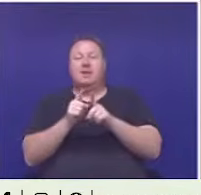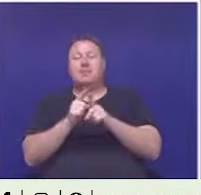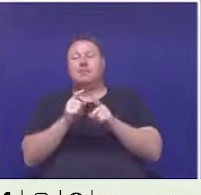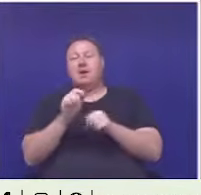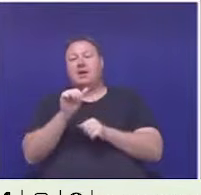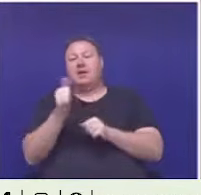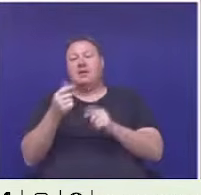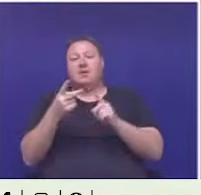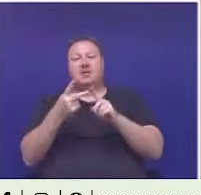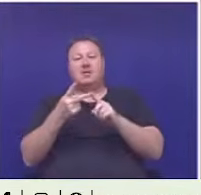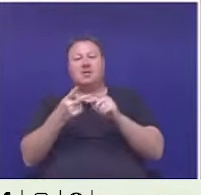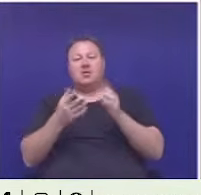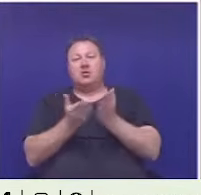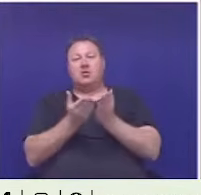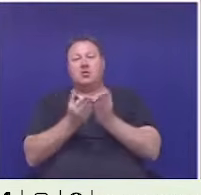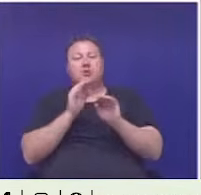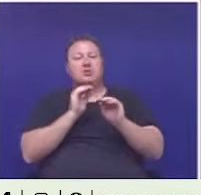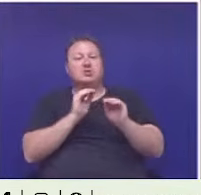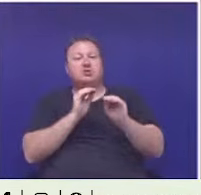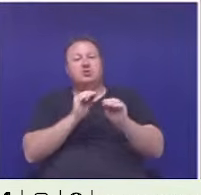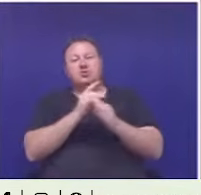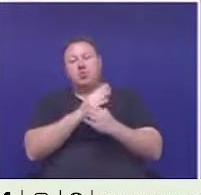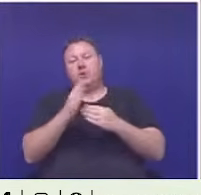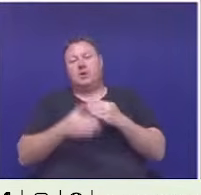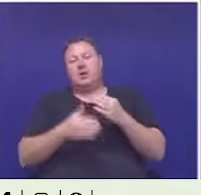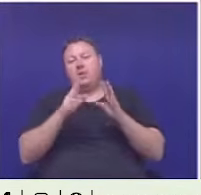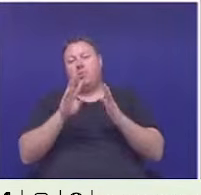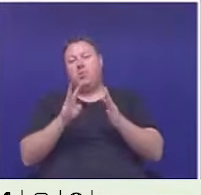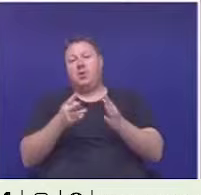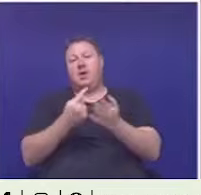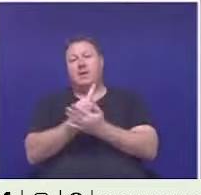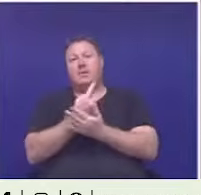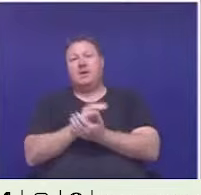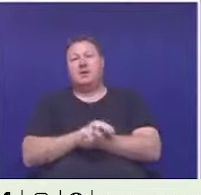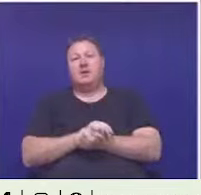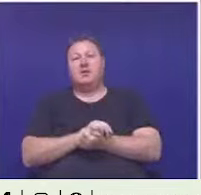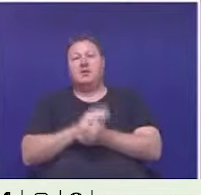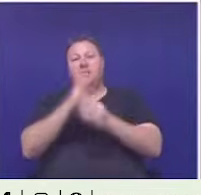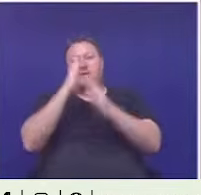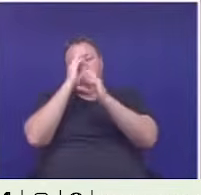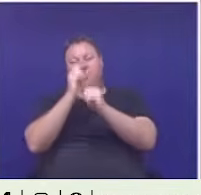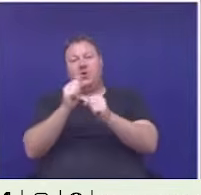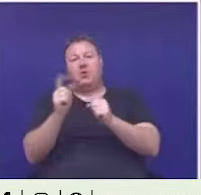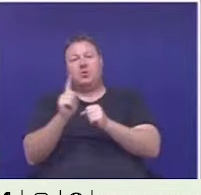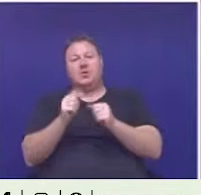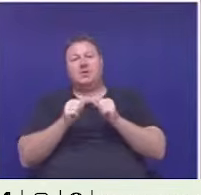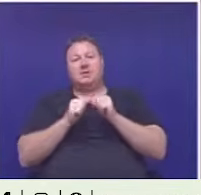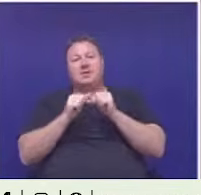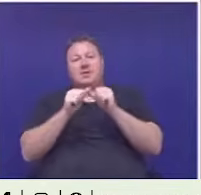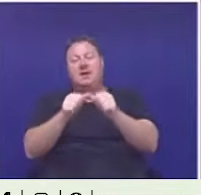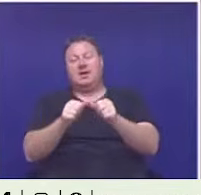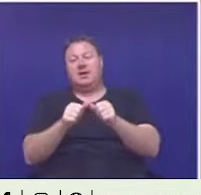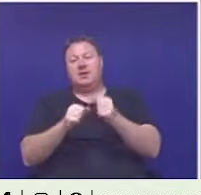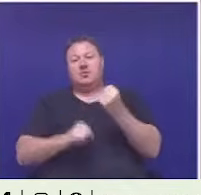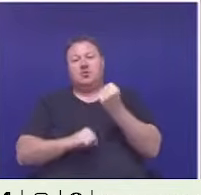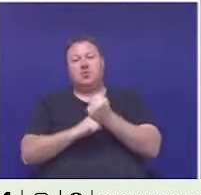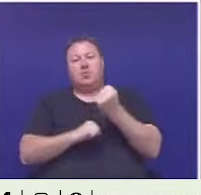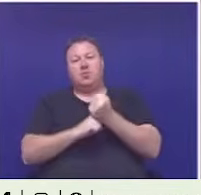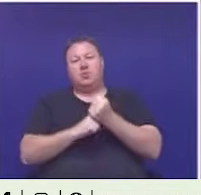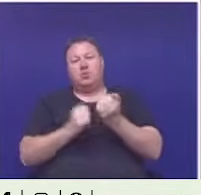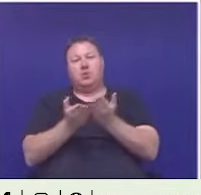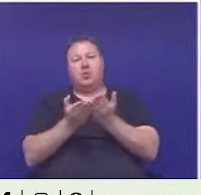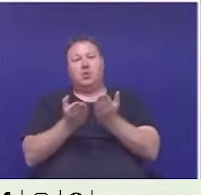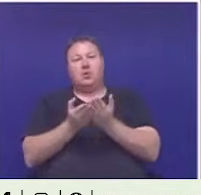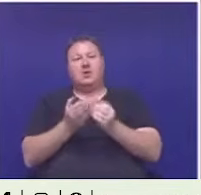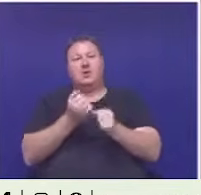school providing tutoring over the weekend. The aim is to have sustained support for this school so that we